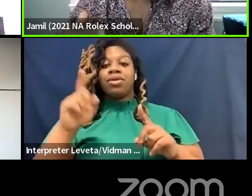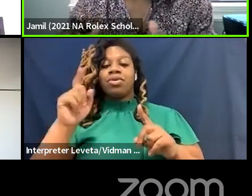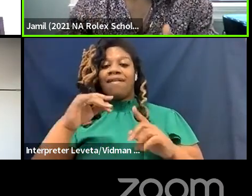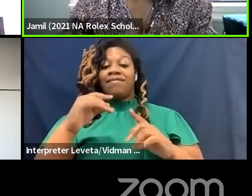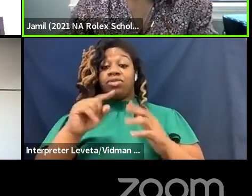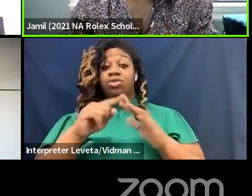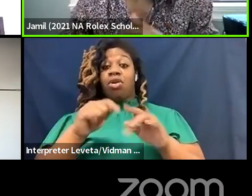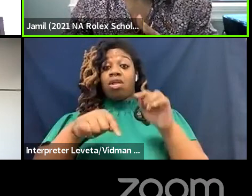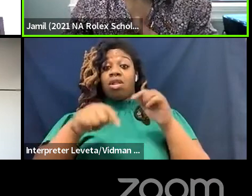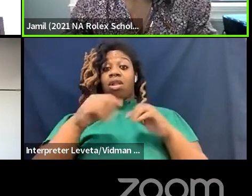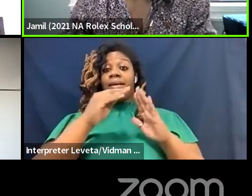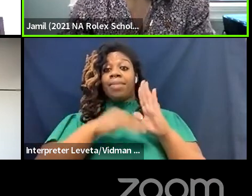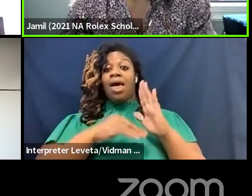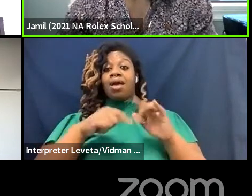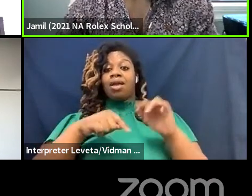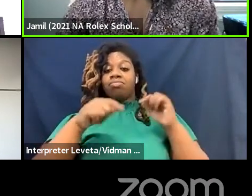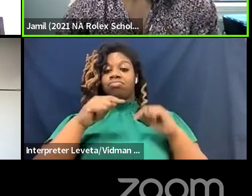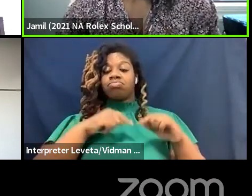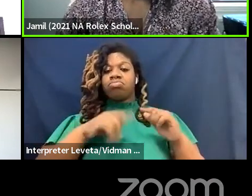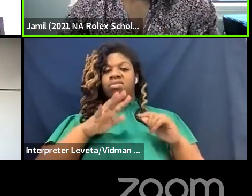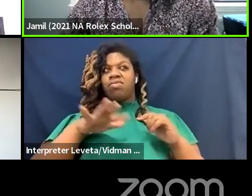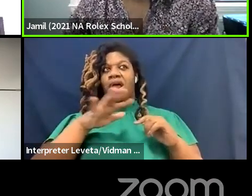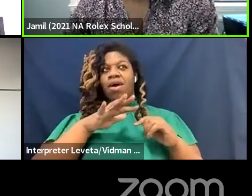it, obviously, in around like